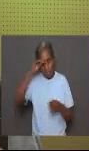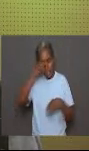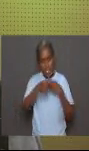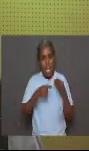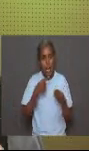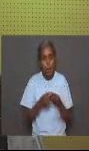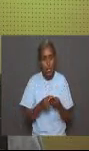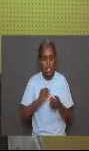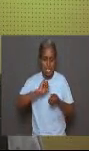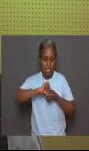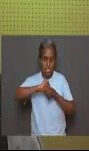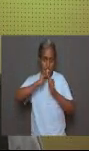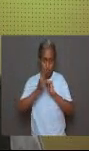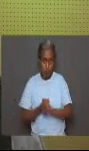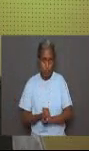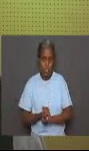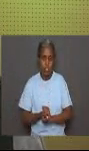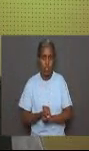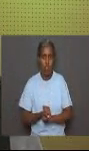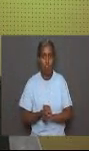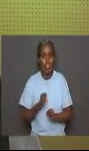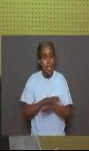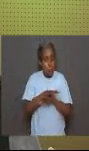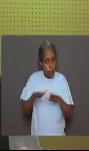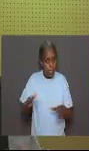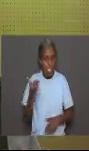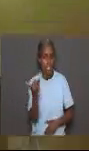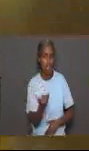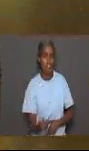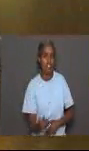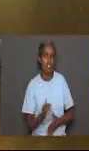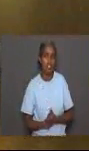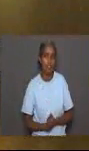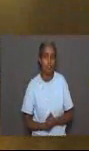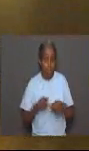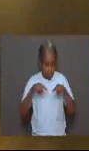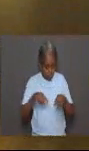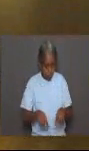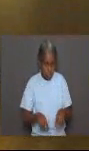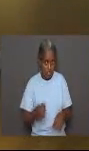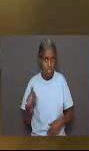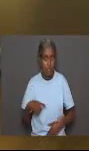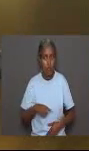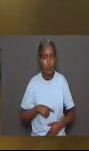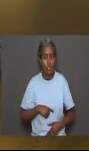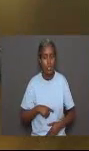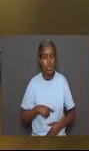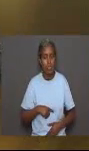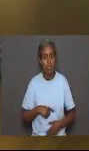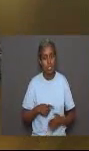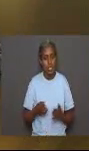the transformation of plane figures. Today, we are going